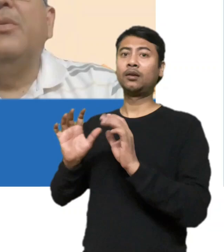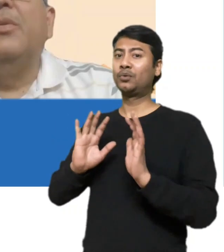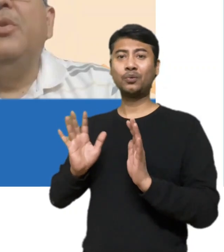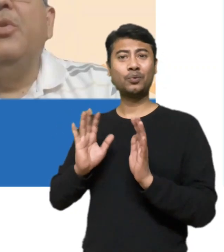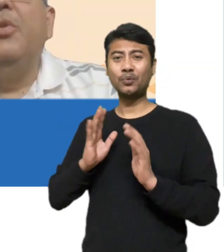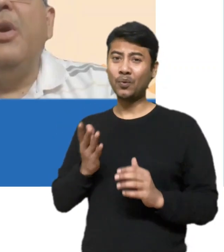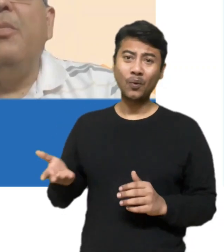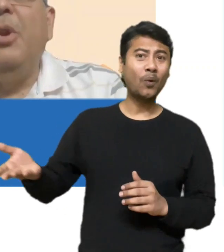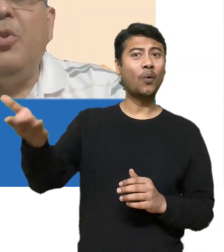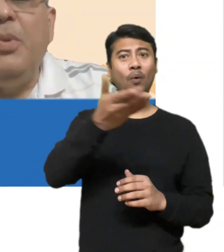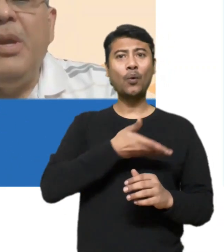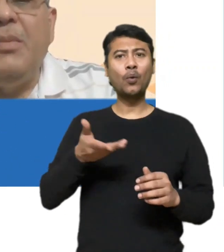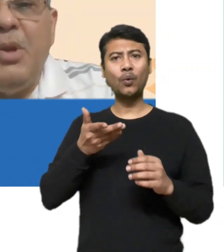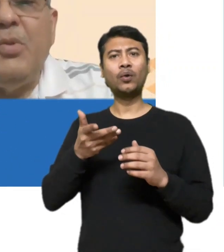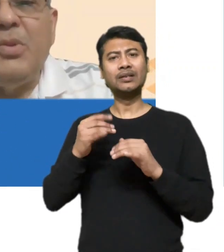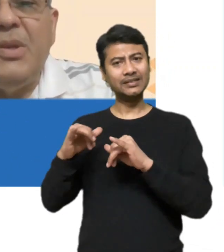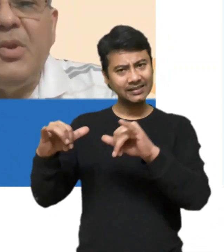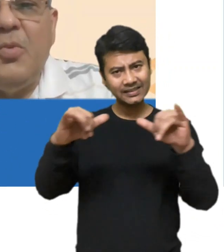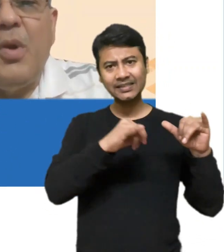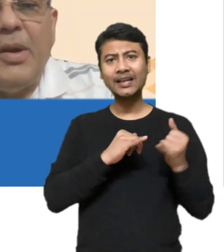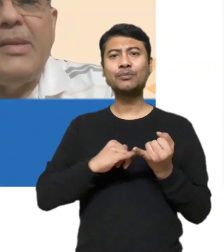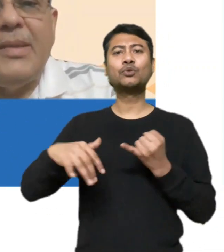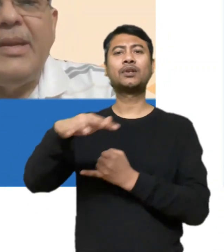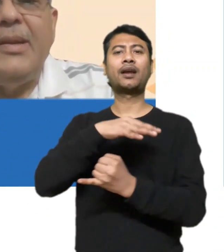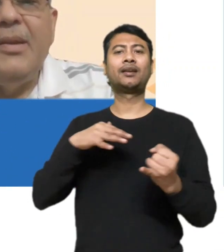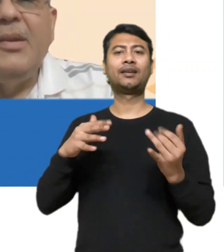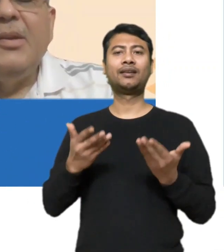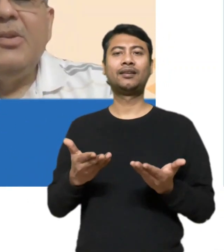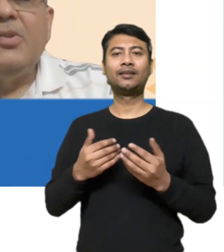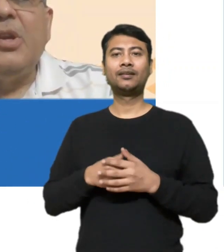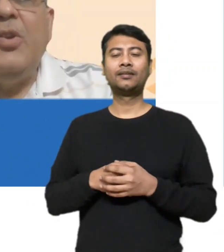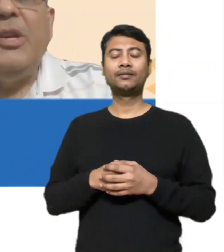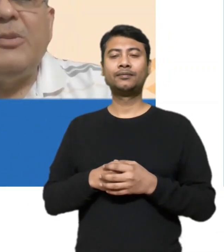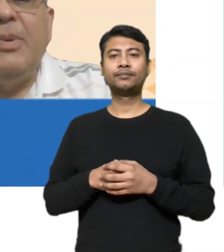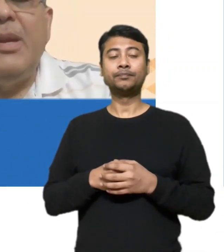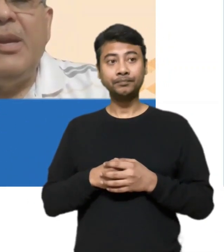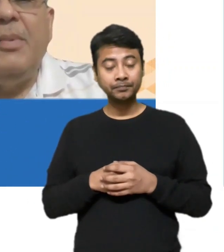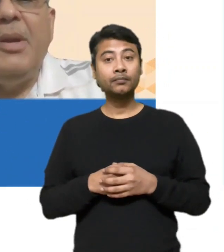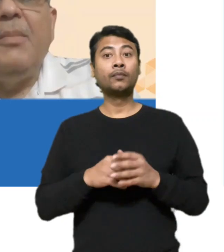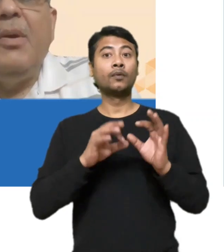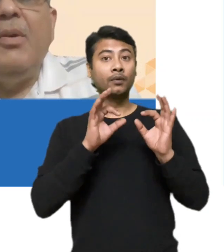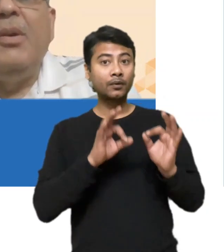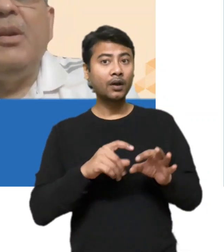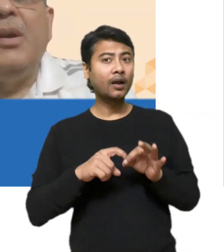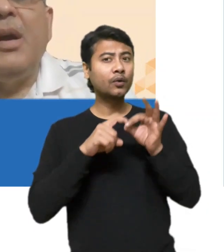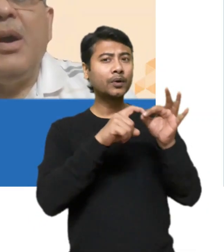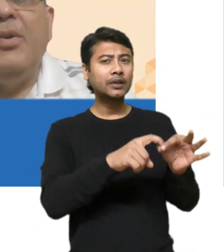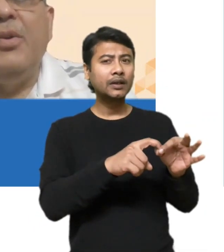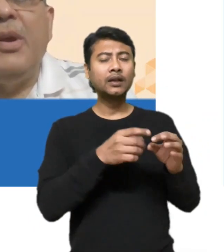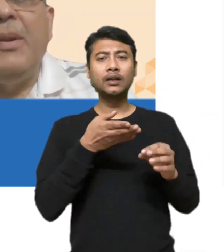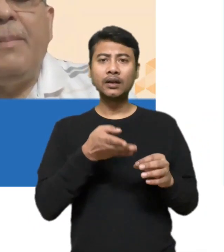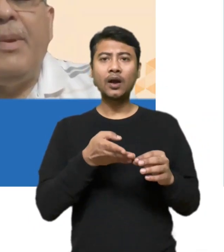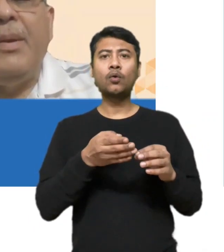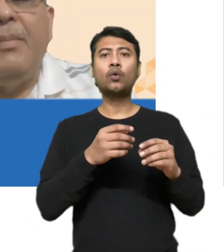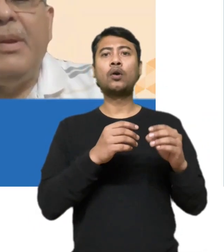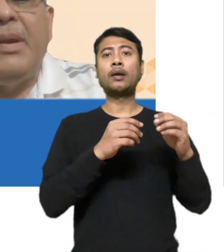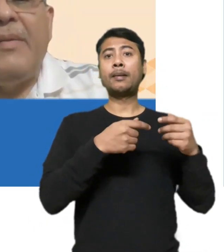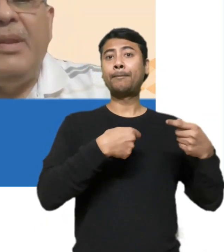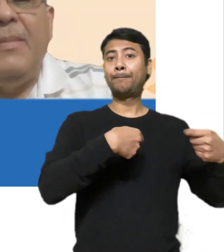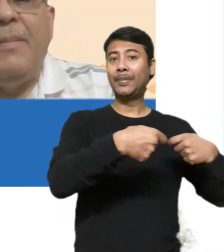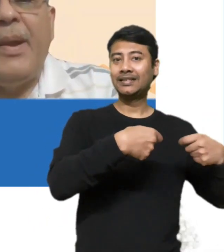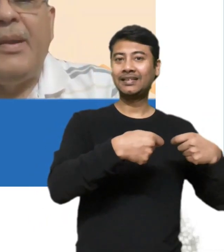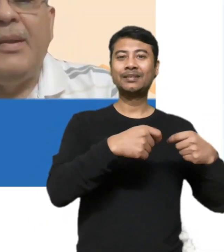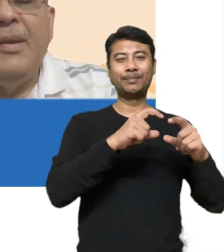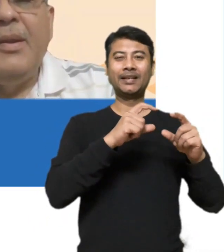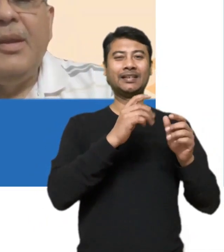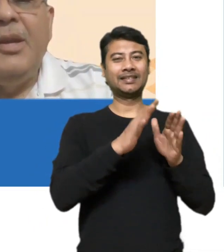So you have B2B and B2C two models, right? So Yeah. can you explain a little bit about how you are driving